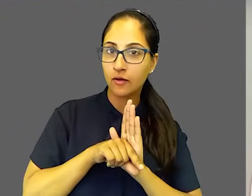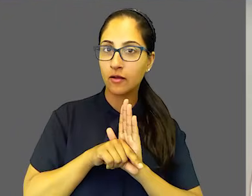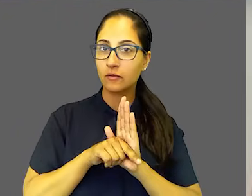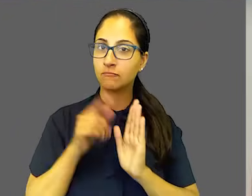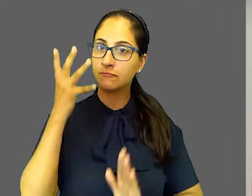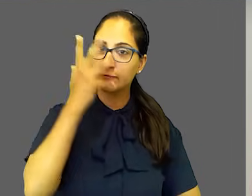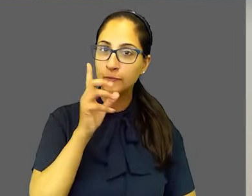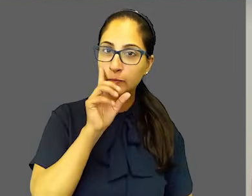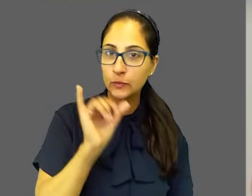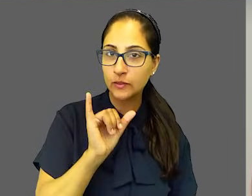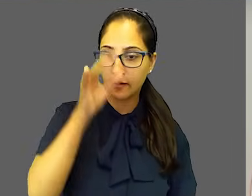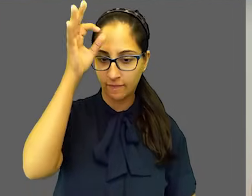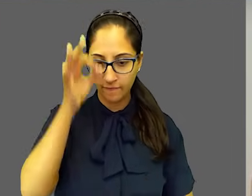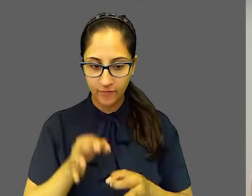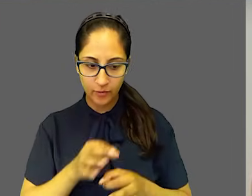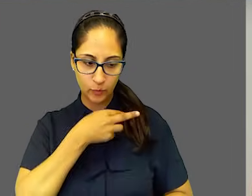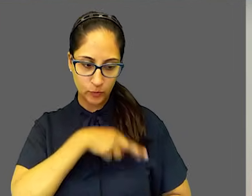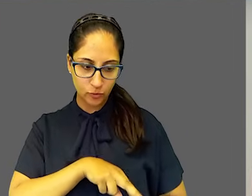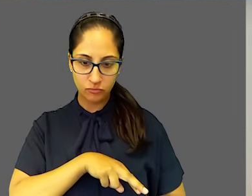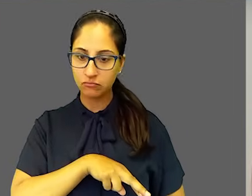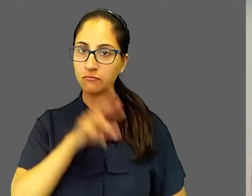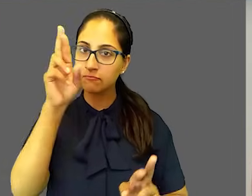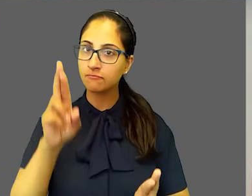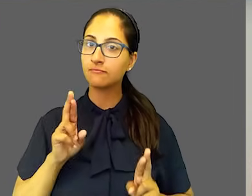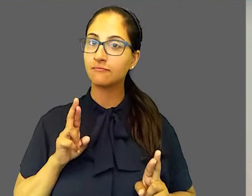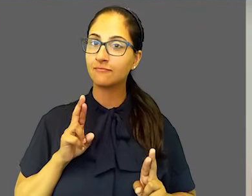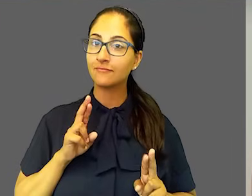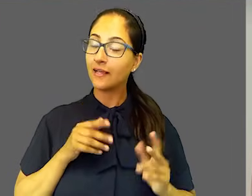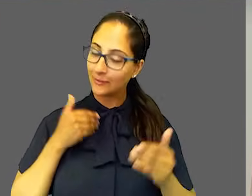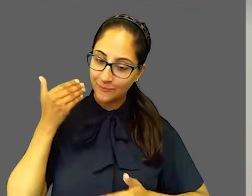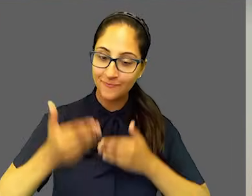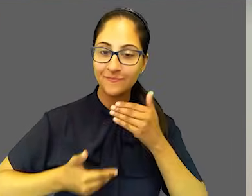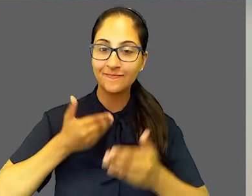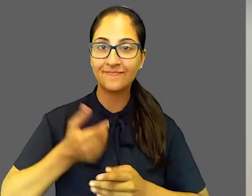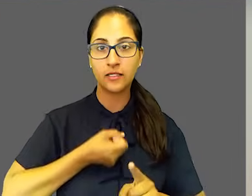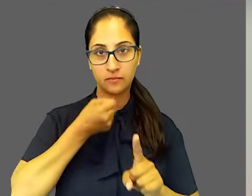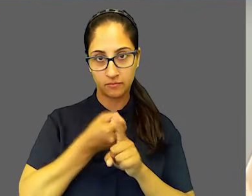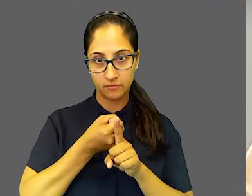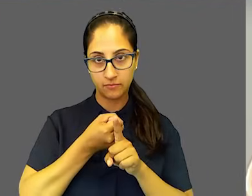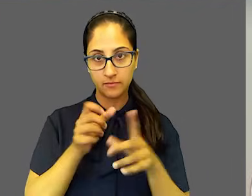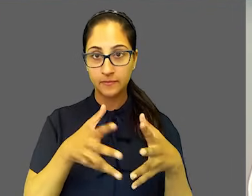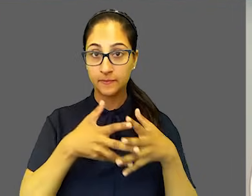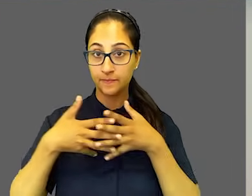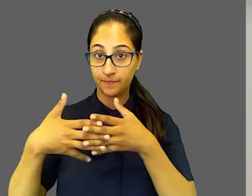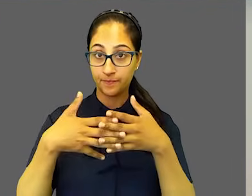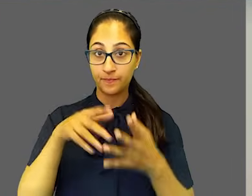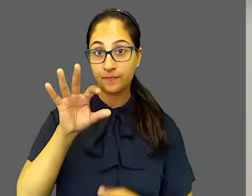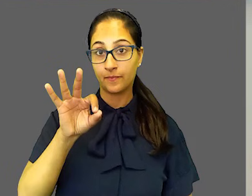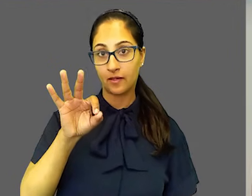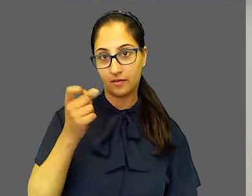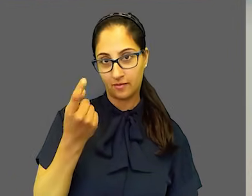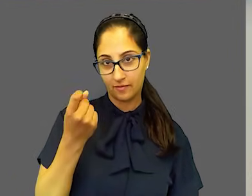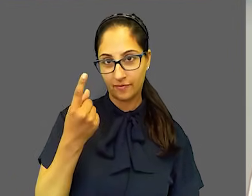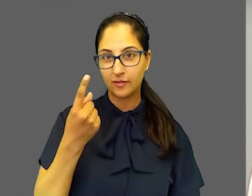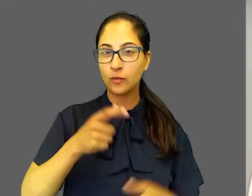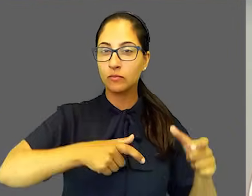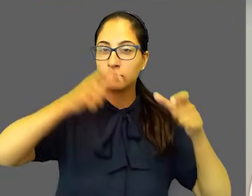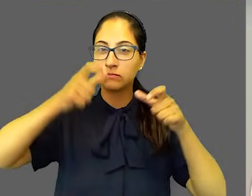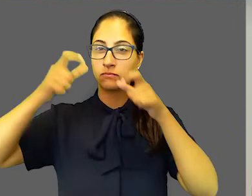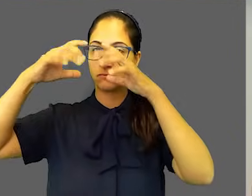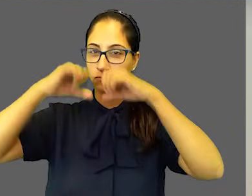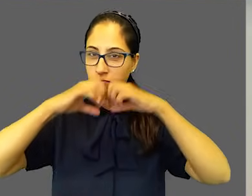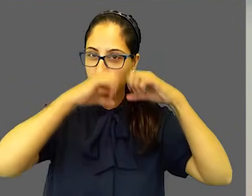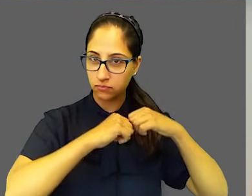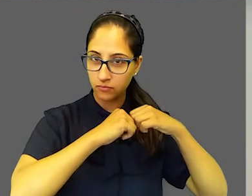I looked or the way I practiced my faith. But soon enough, 9/11 happened, and all over again, I had to explain who I